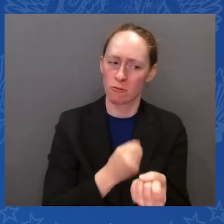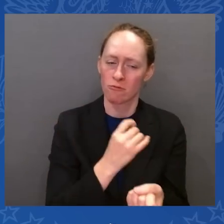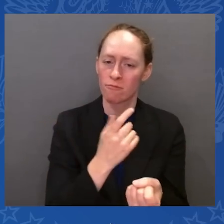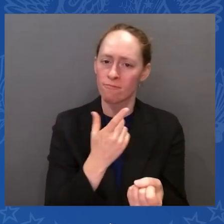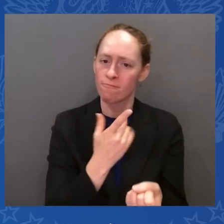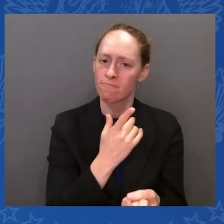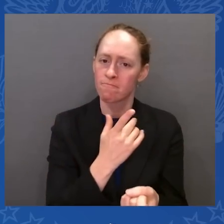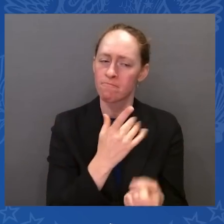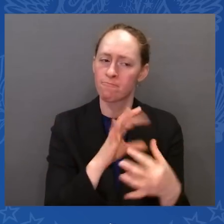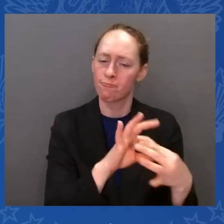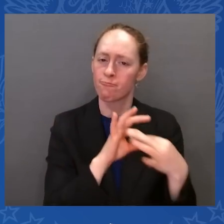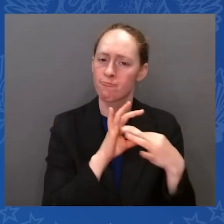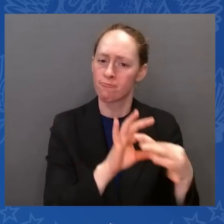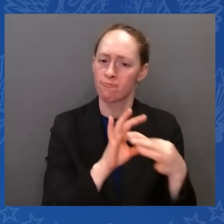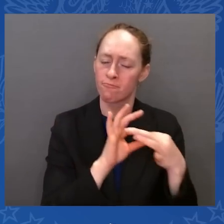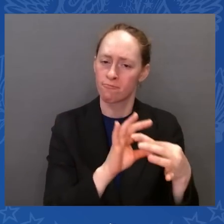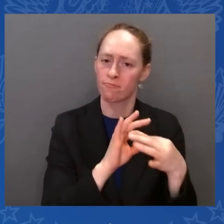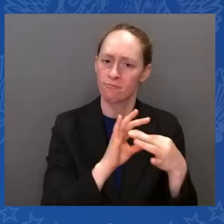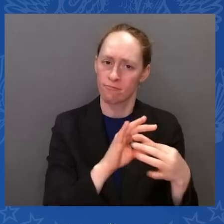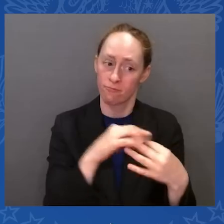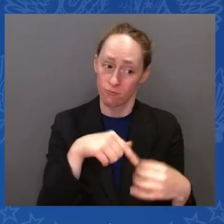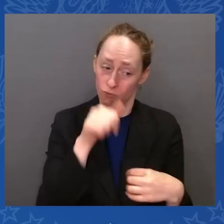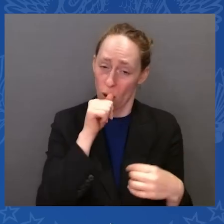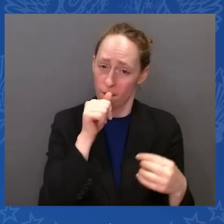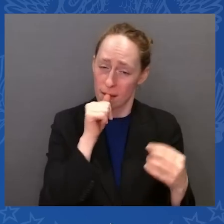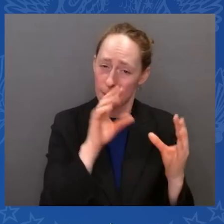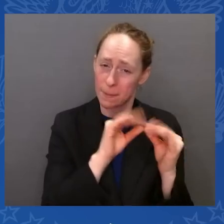I don't want to violate